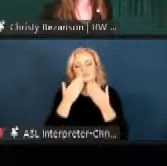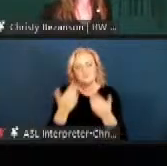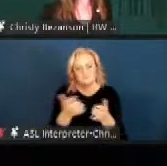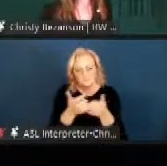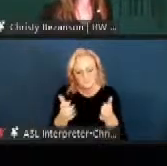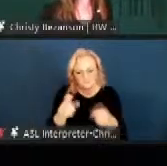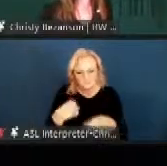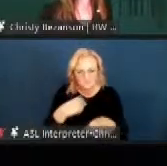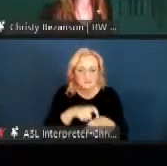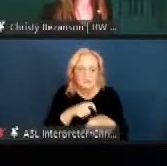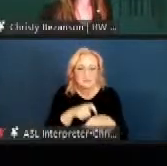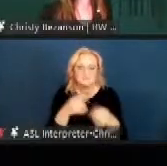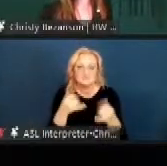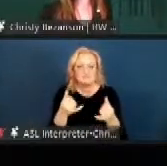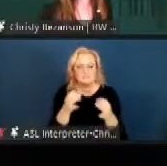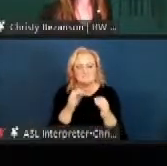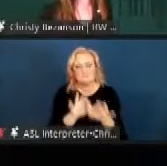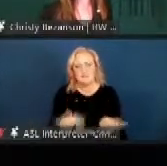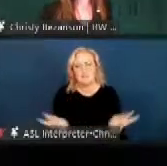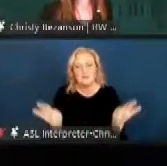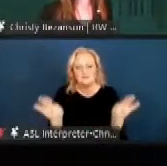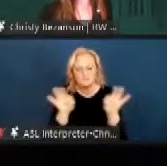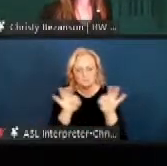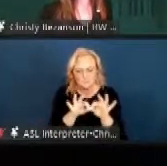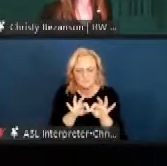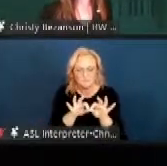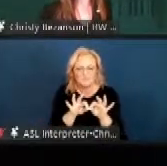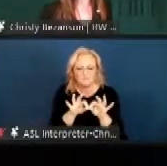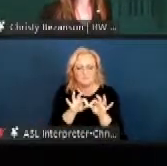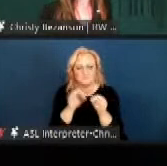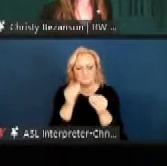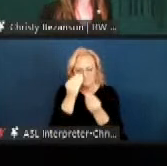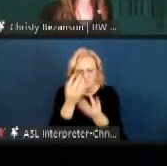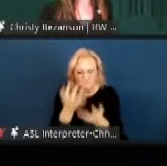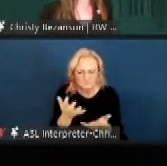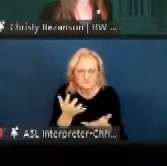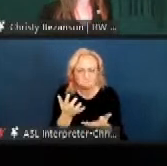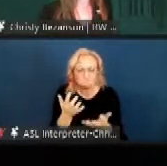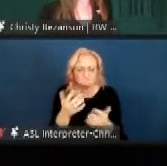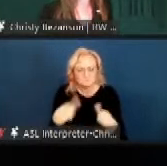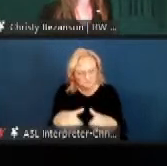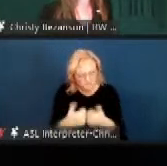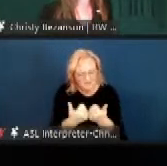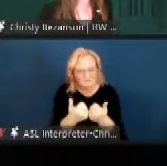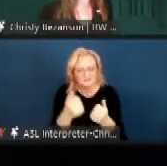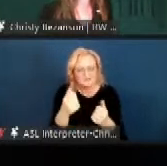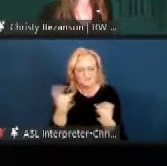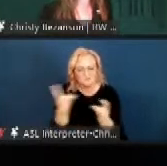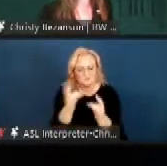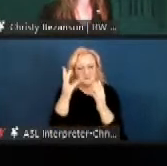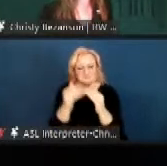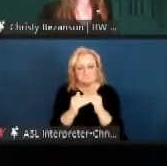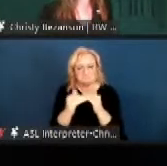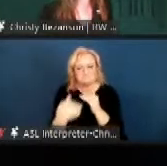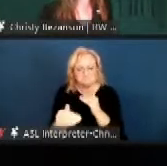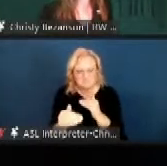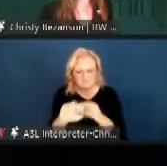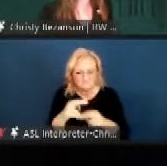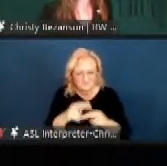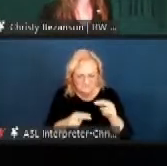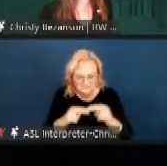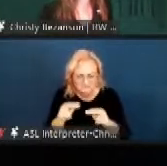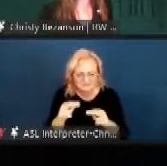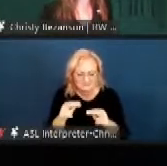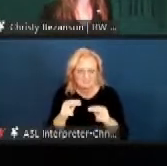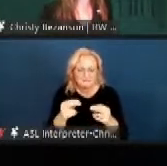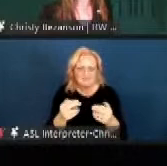the valuable insight in the challenges that a crisis stabilization facility has in helping